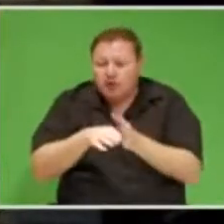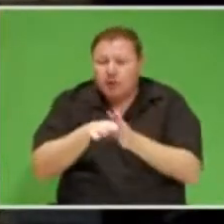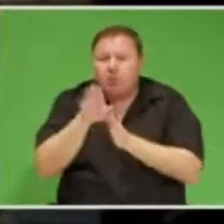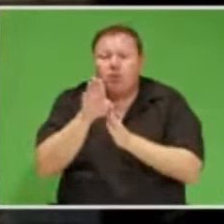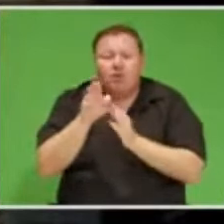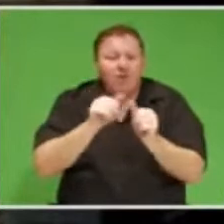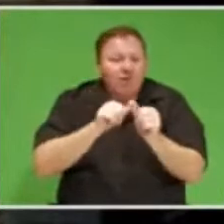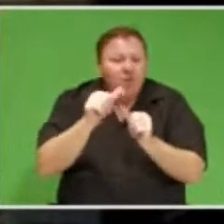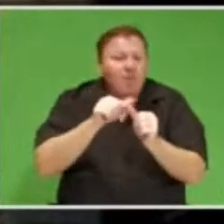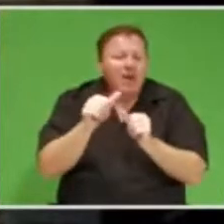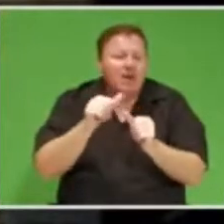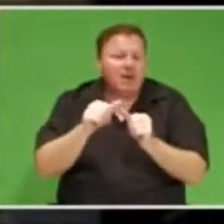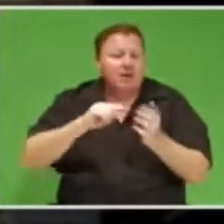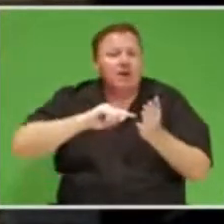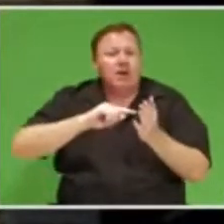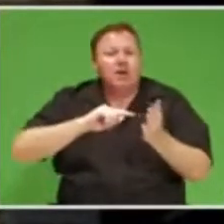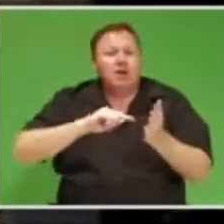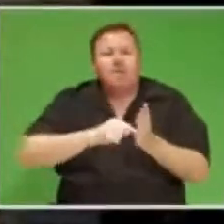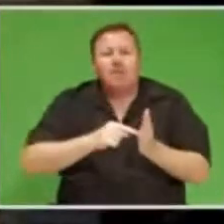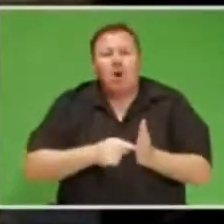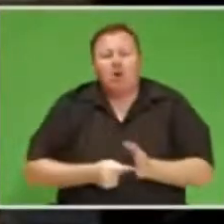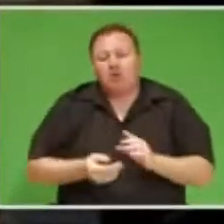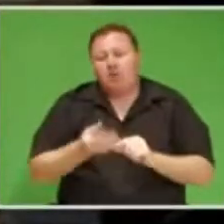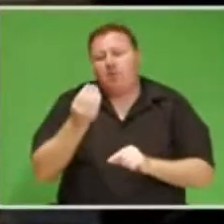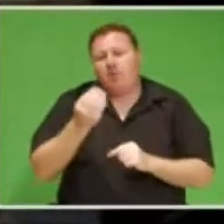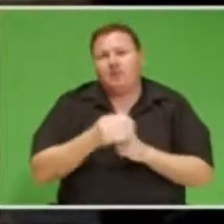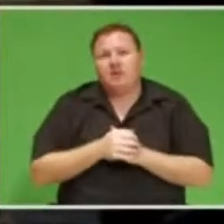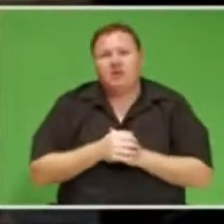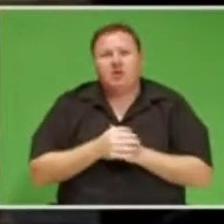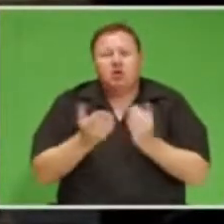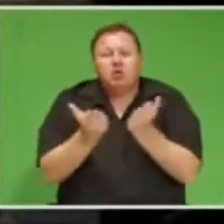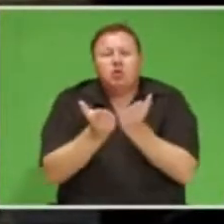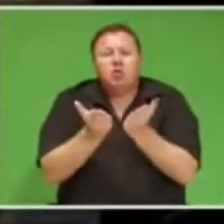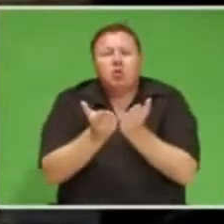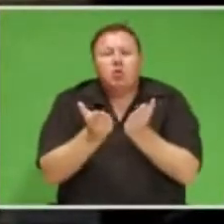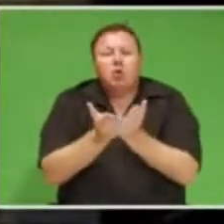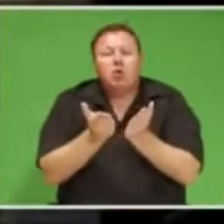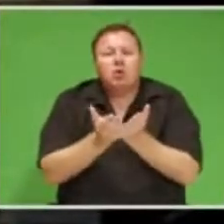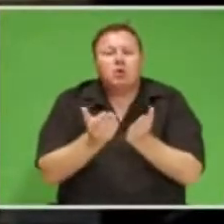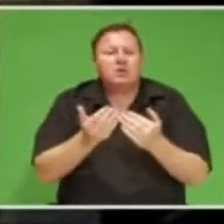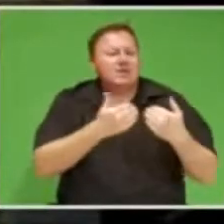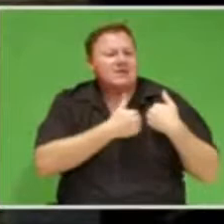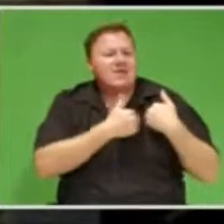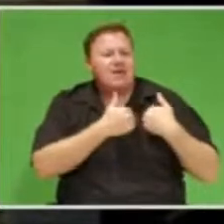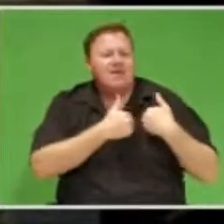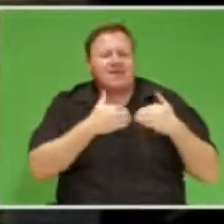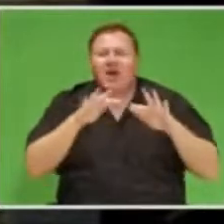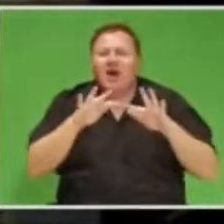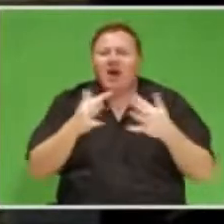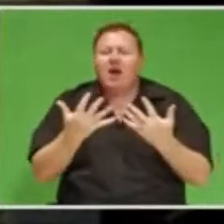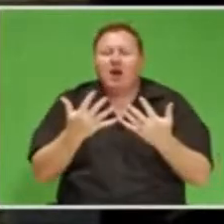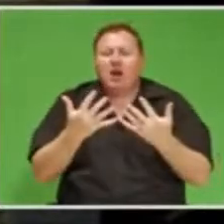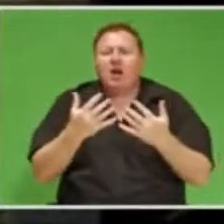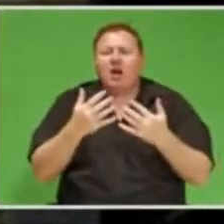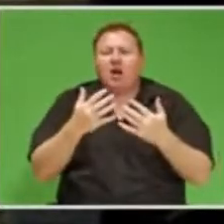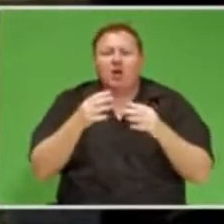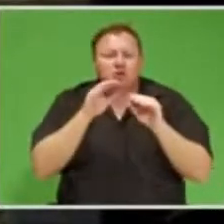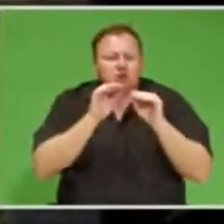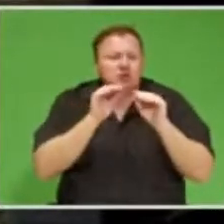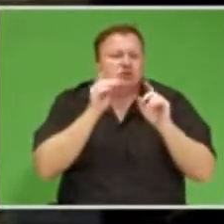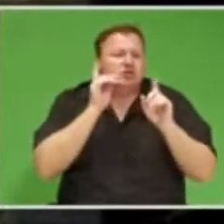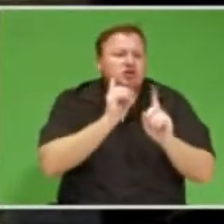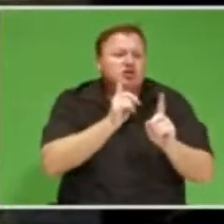better. Schools must be safe and allow for effective learning and teaching.